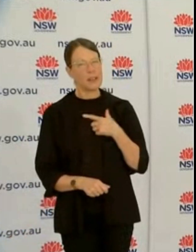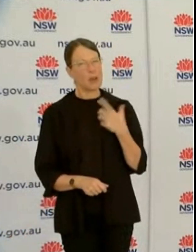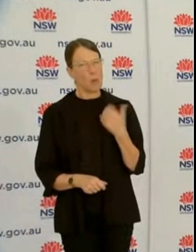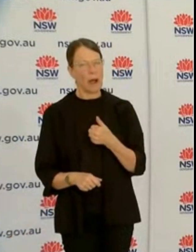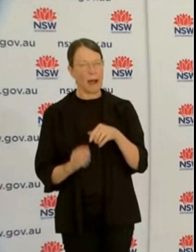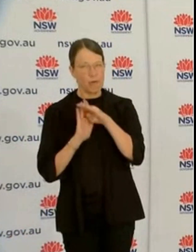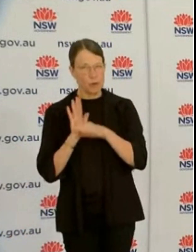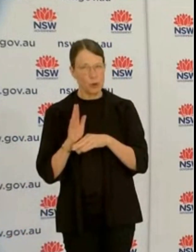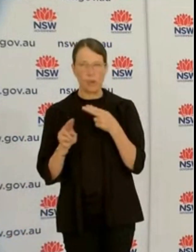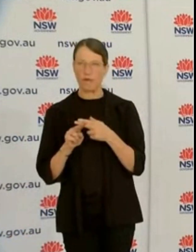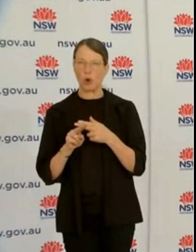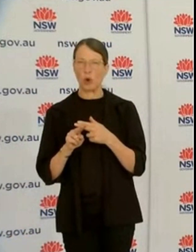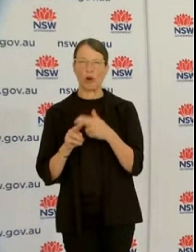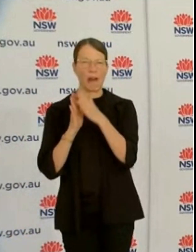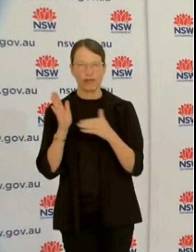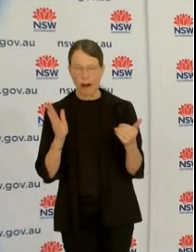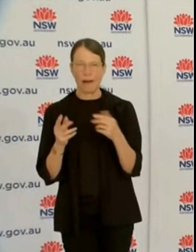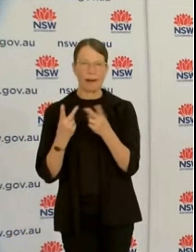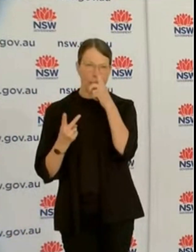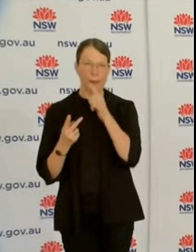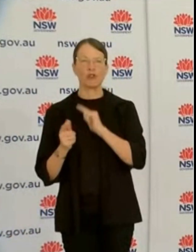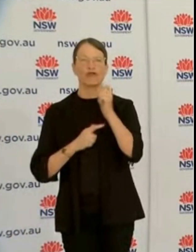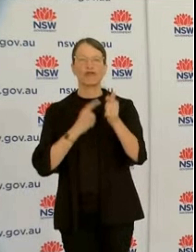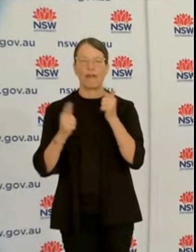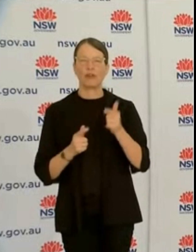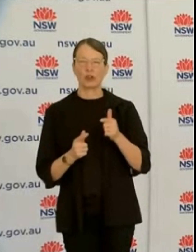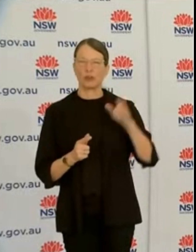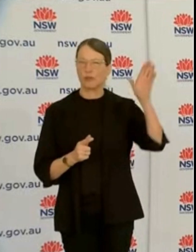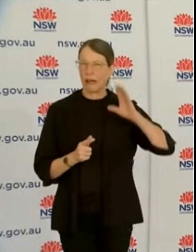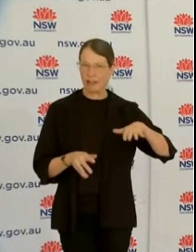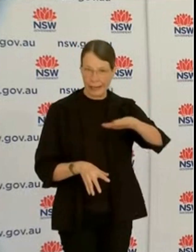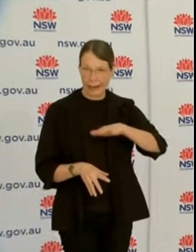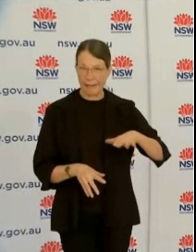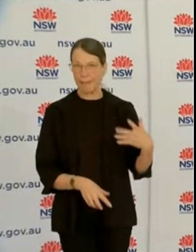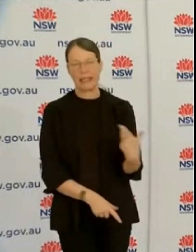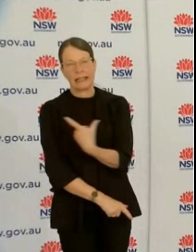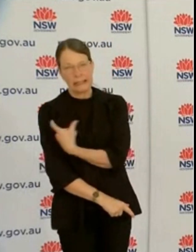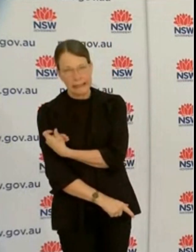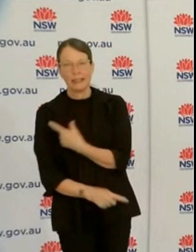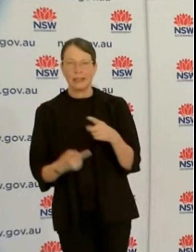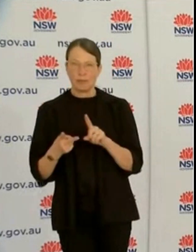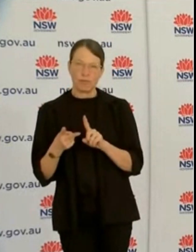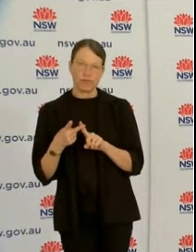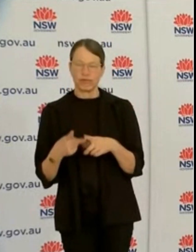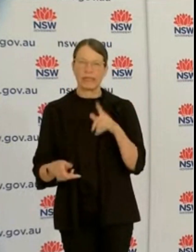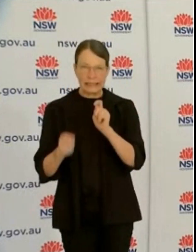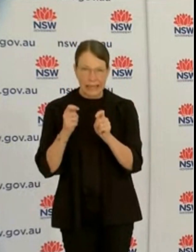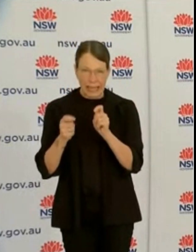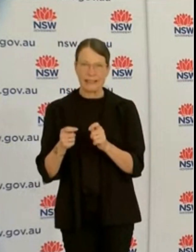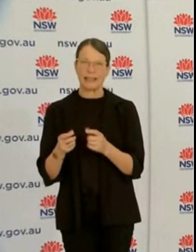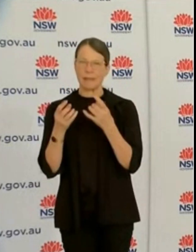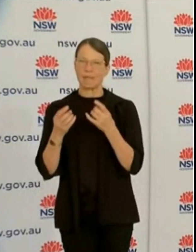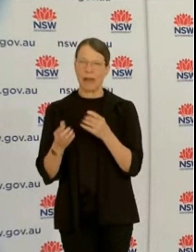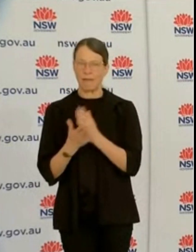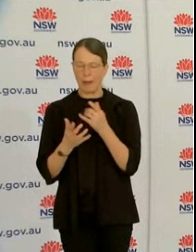to leaving, getting a permit system. All of that is in place is to protect the regions in the first instance, and that is always going to be our priority. And I